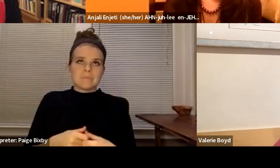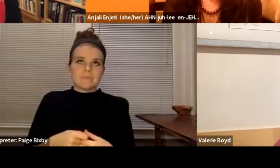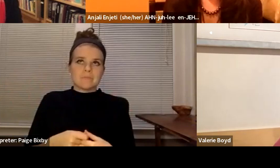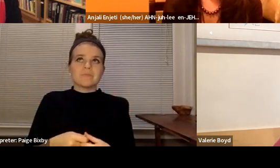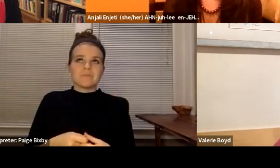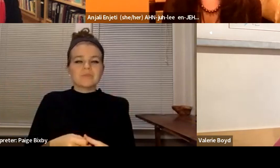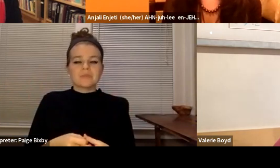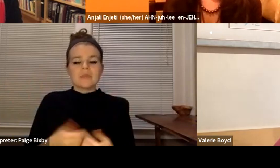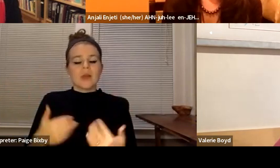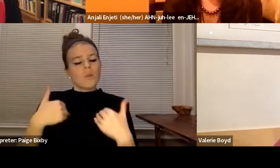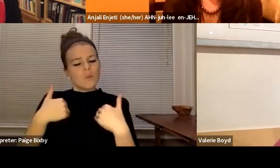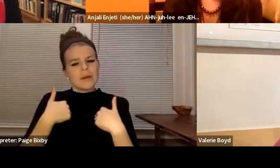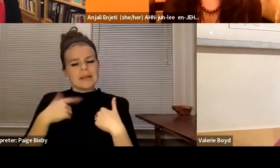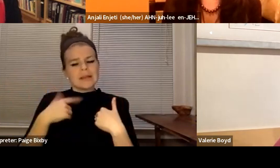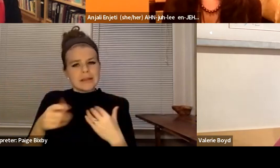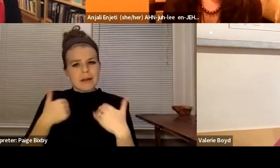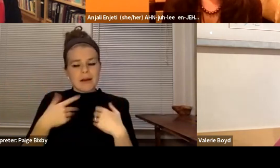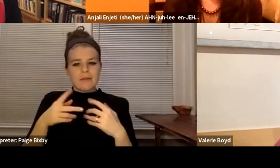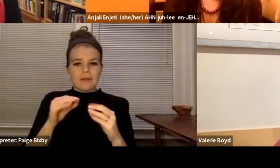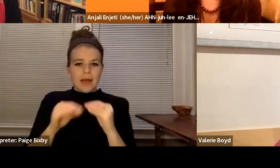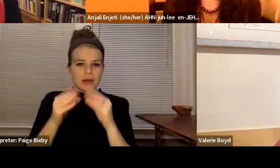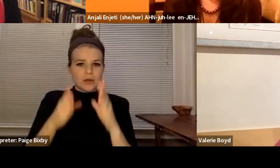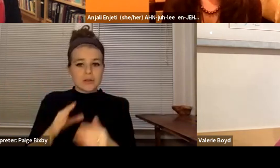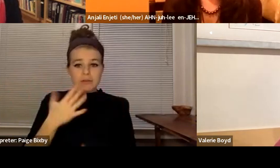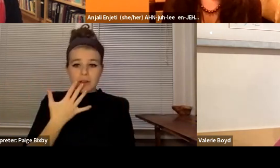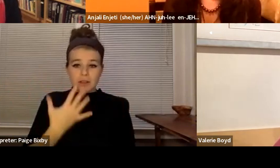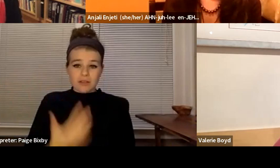there are editors of color, and there are very few